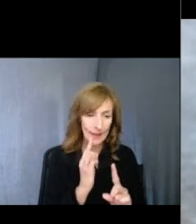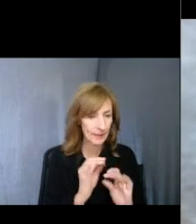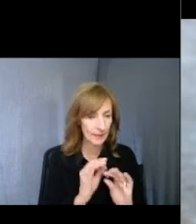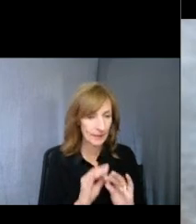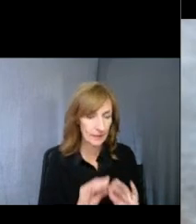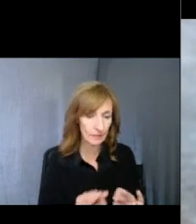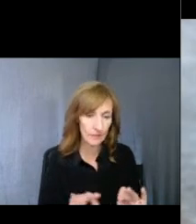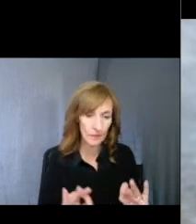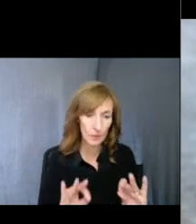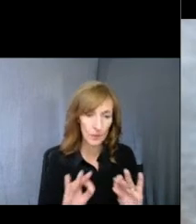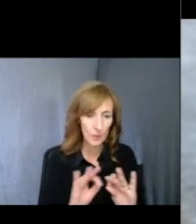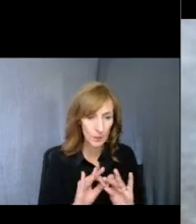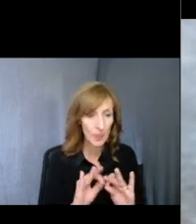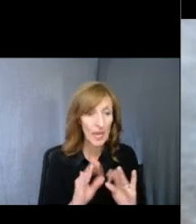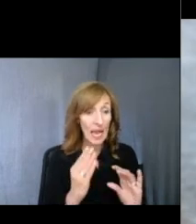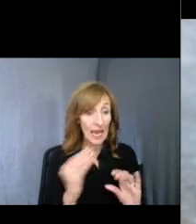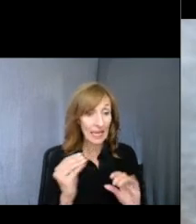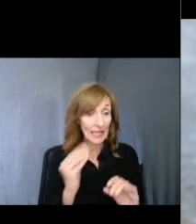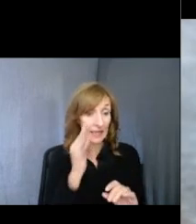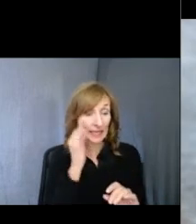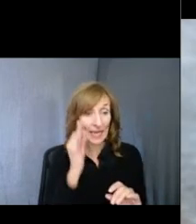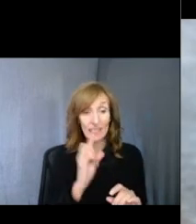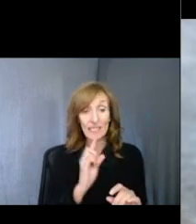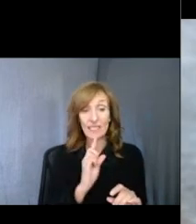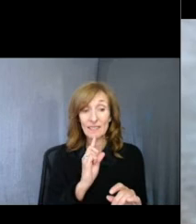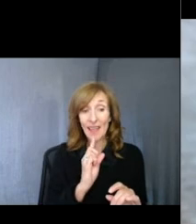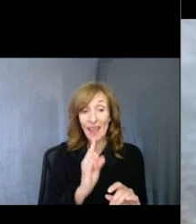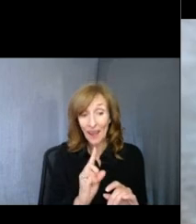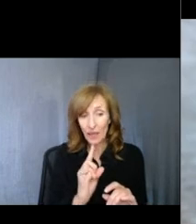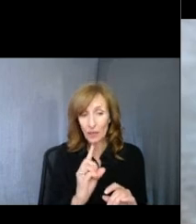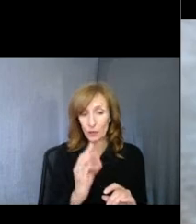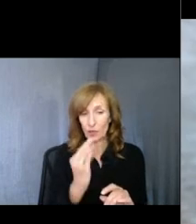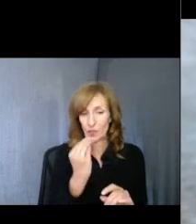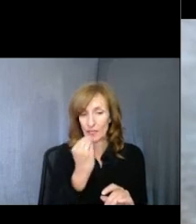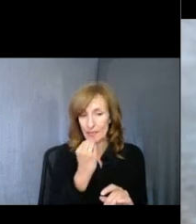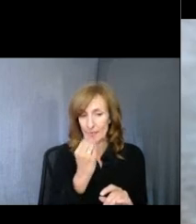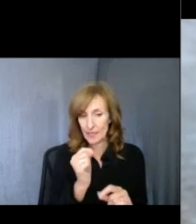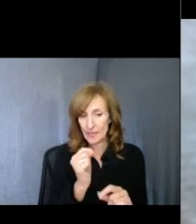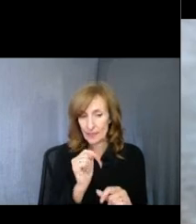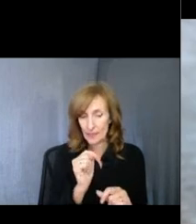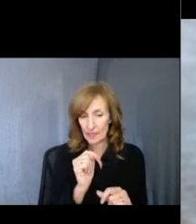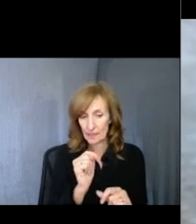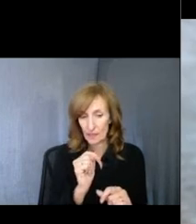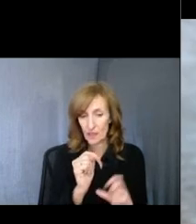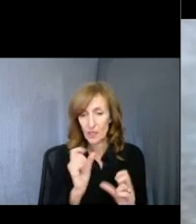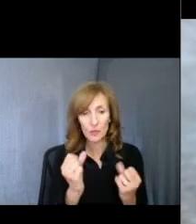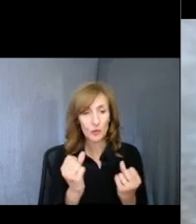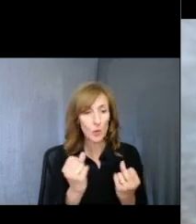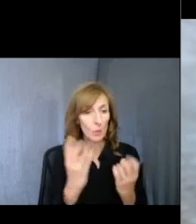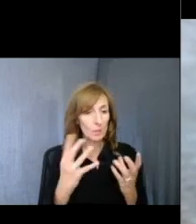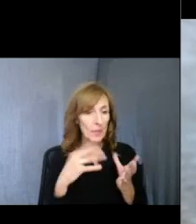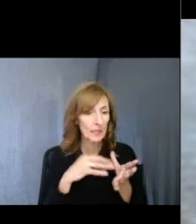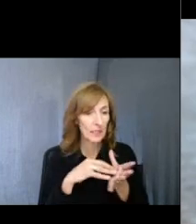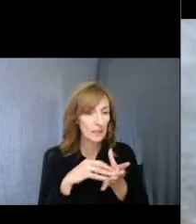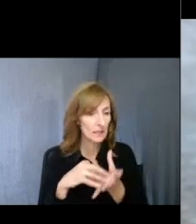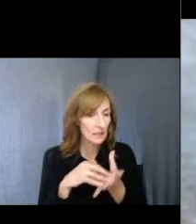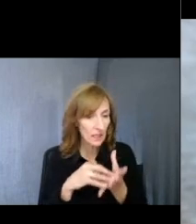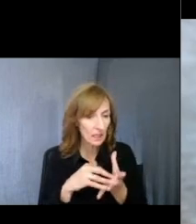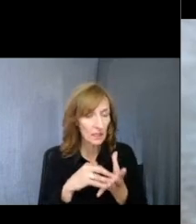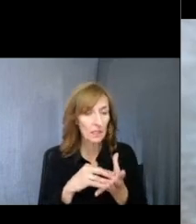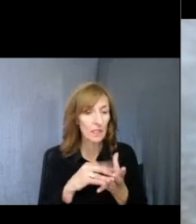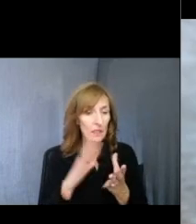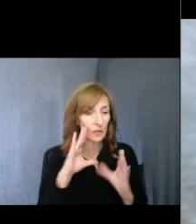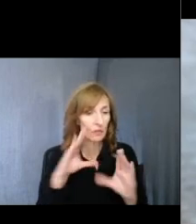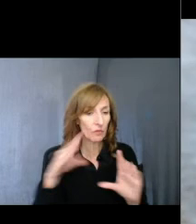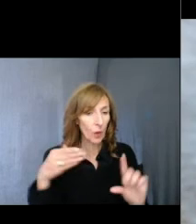actually eating it. And so from that standpoint, we have a number of studies focused on nutrition,